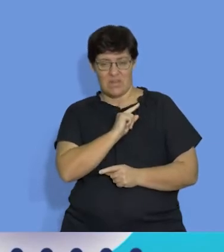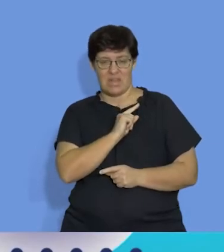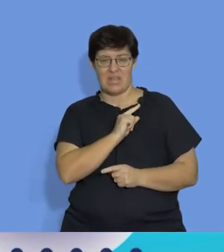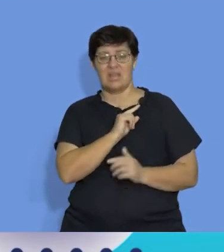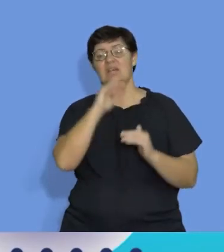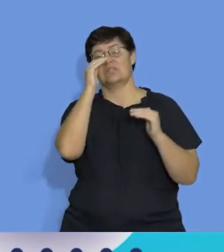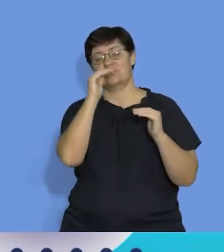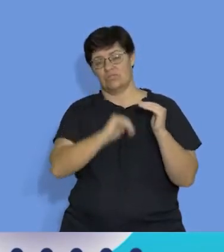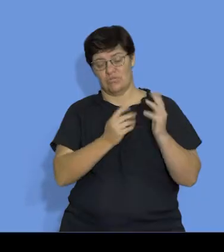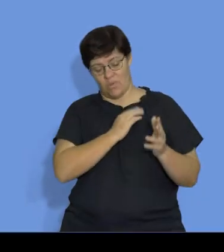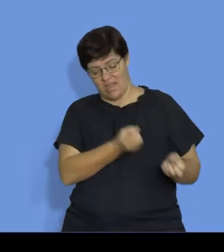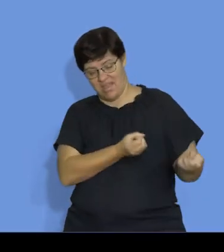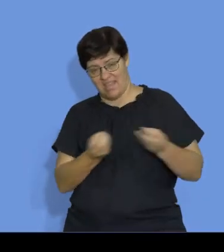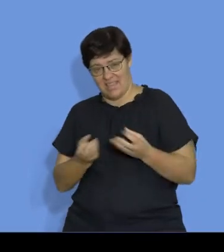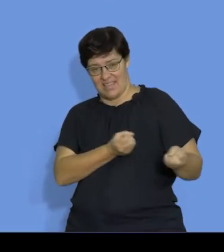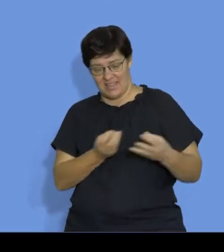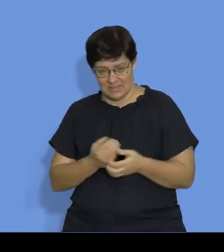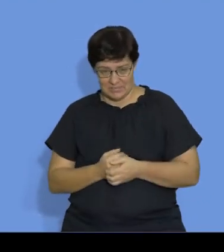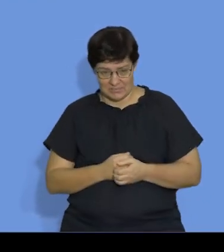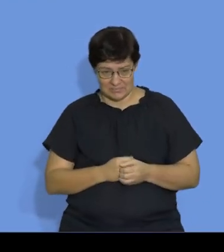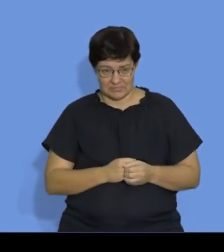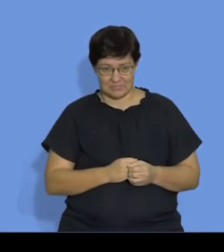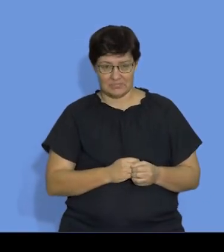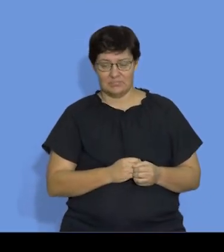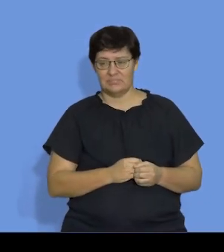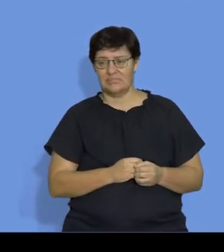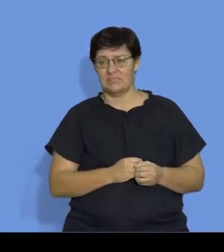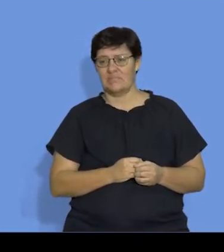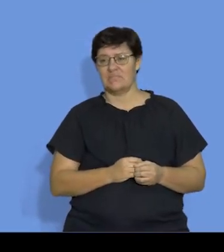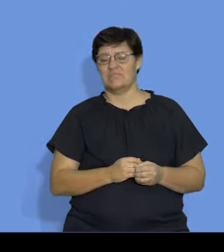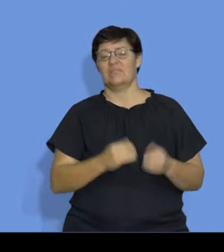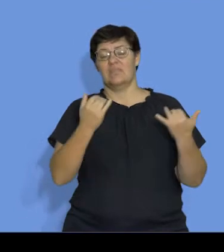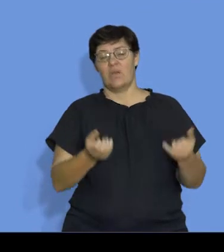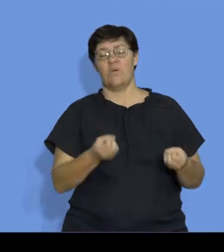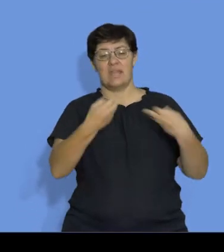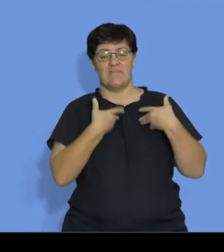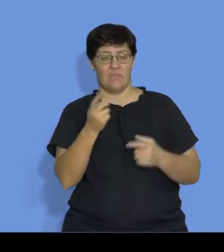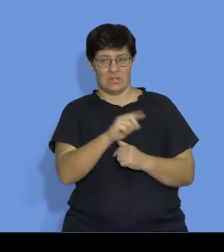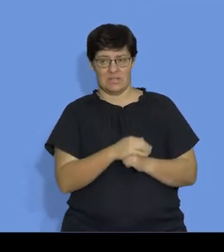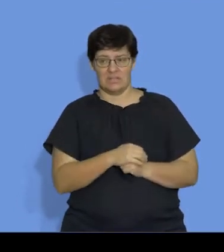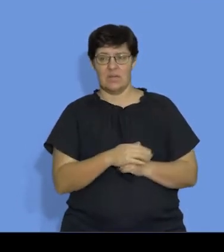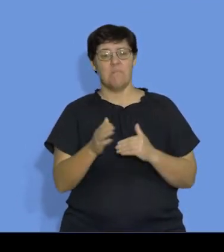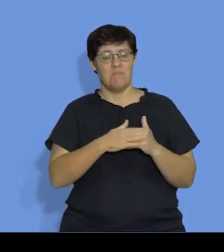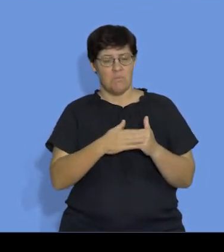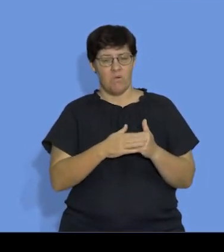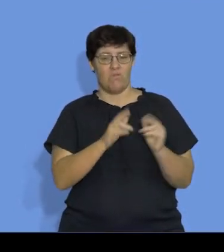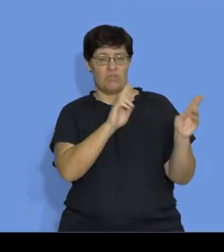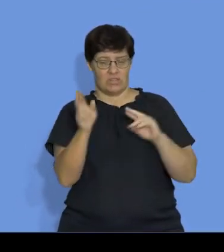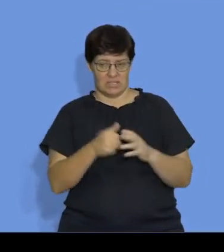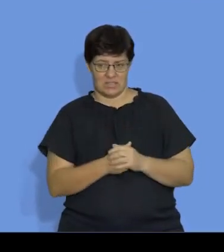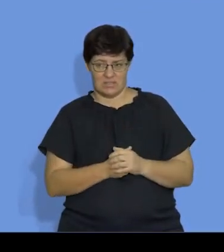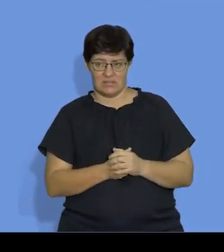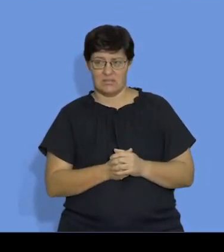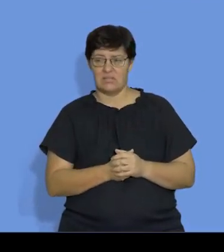reducing agent. Right. Okay. Okay, and then we are given another reaction, which is a